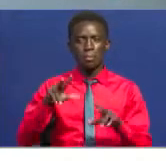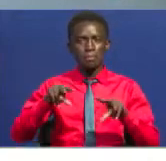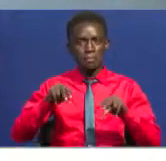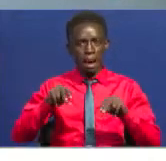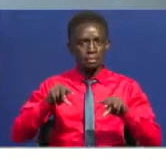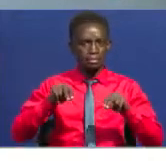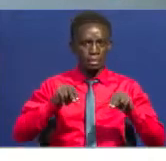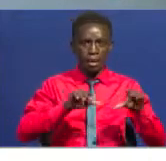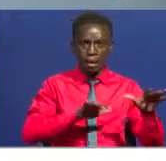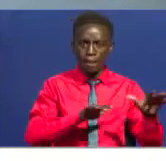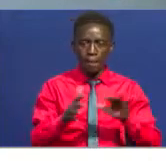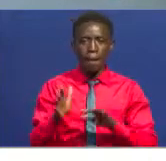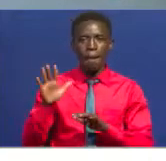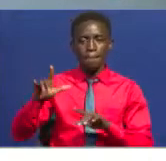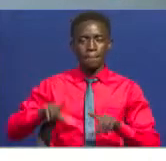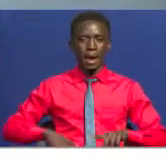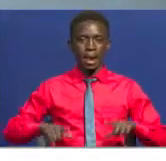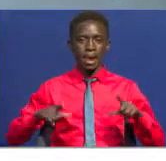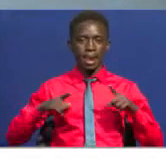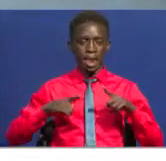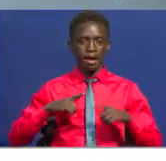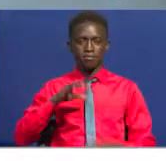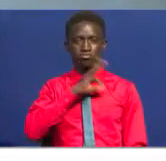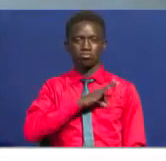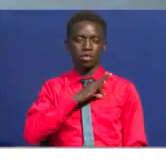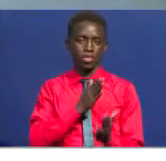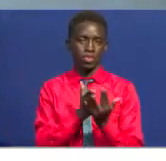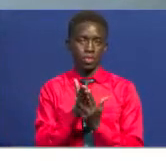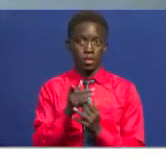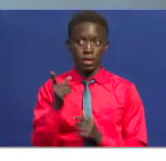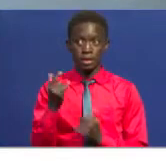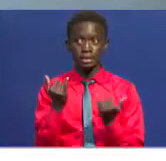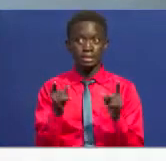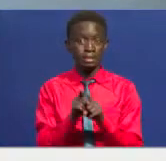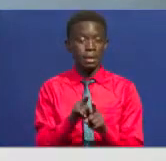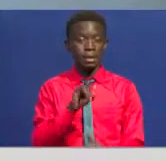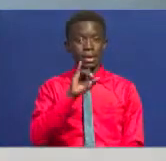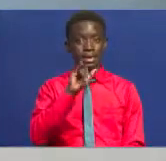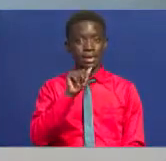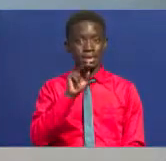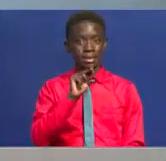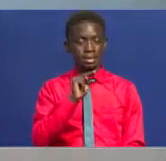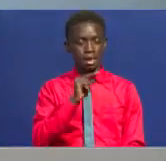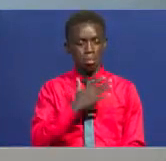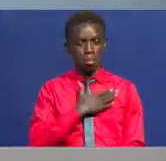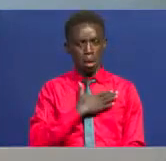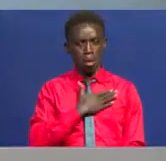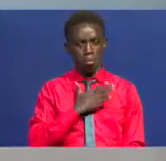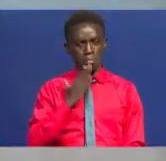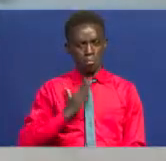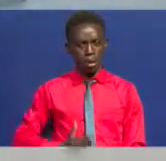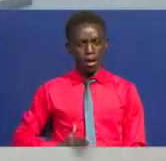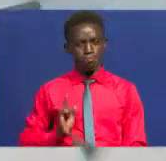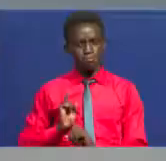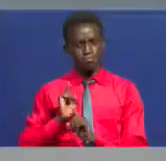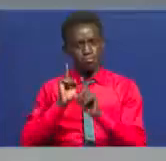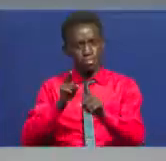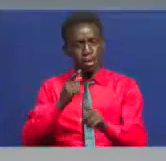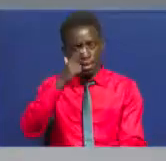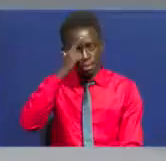Our reporter Ian Muse visited his garage in Thika and filed the following report.